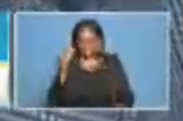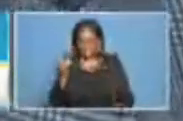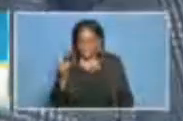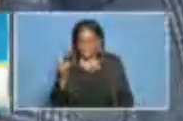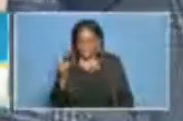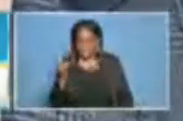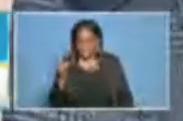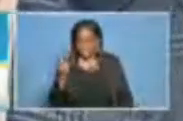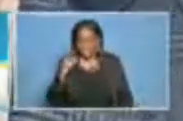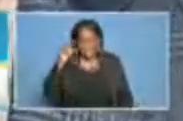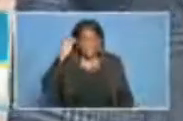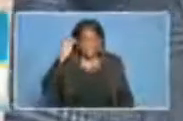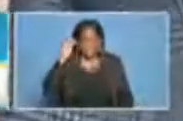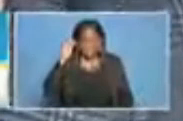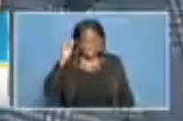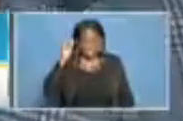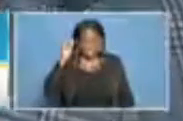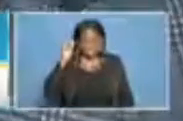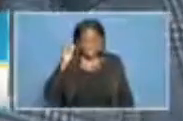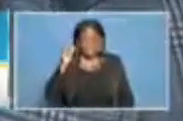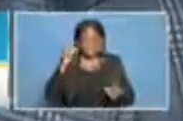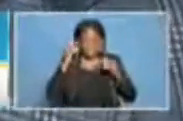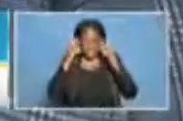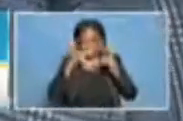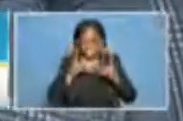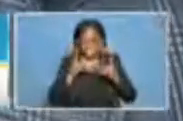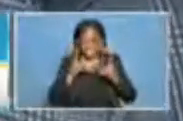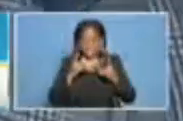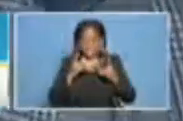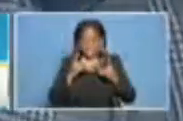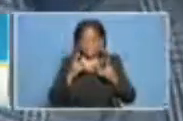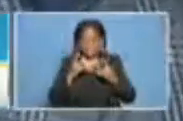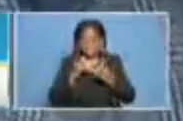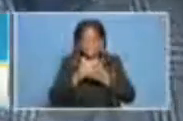then the government has come in at the back end to pay off